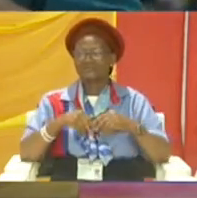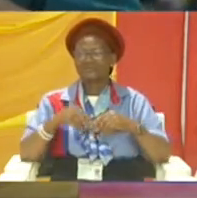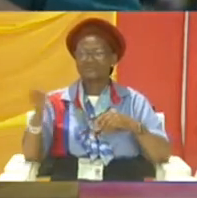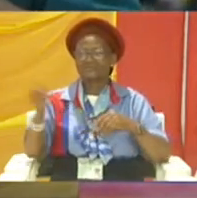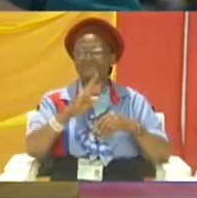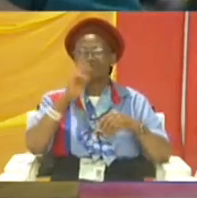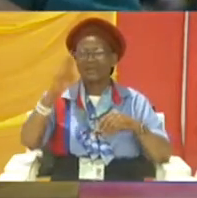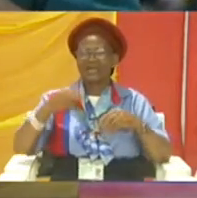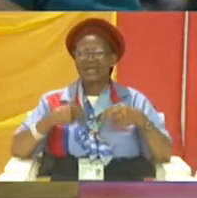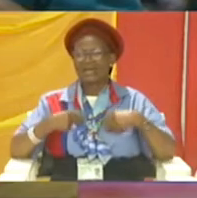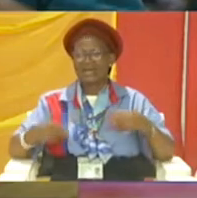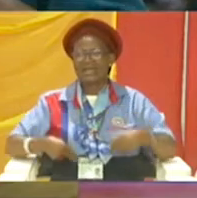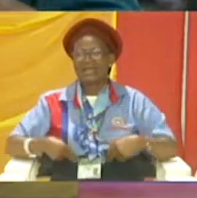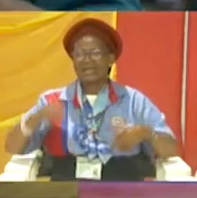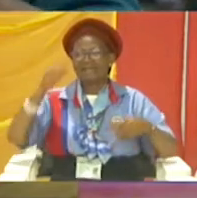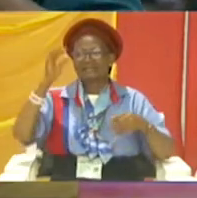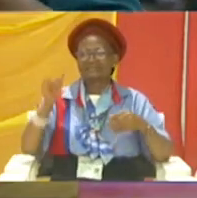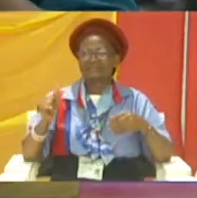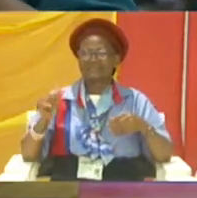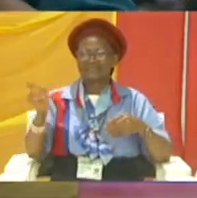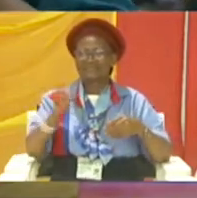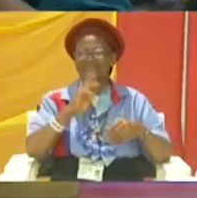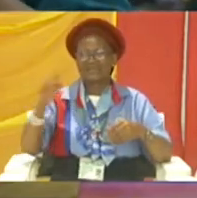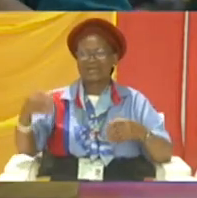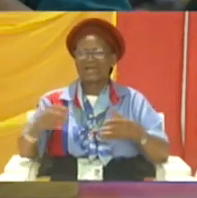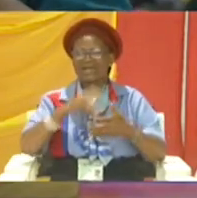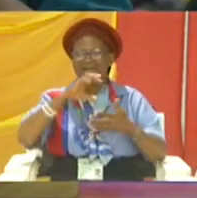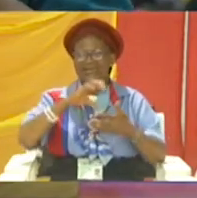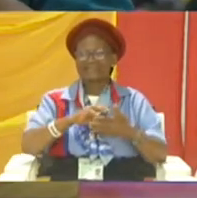healthy. You are rich.